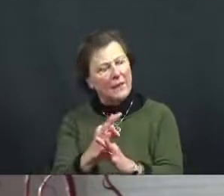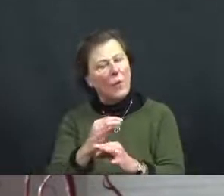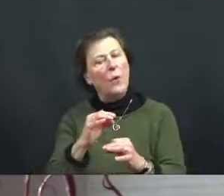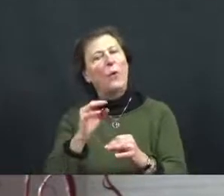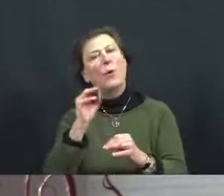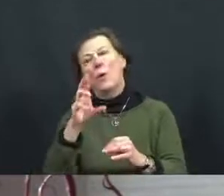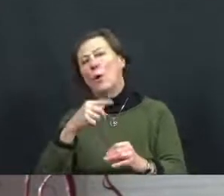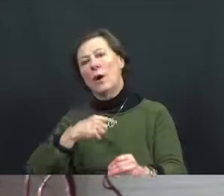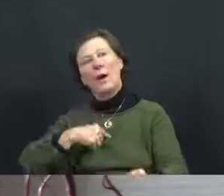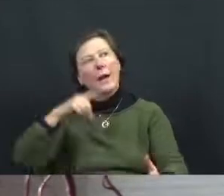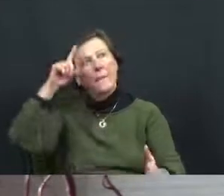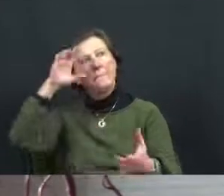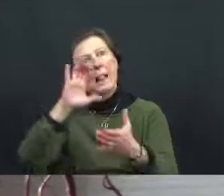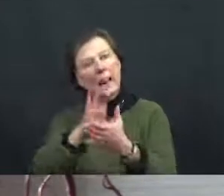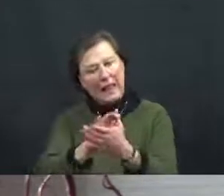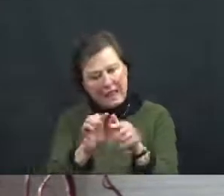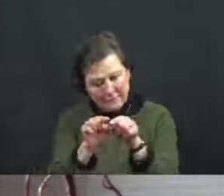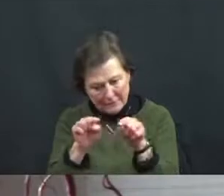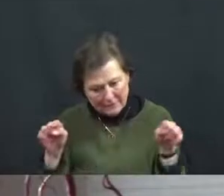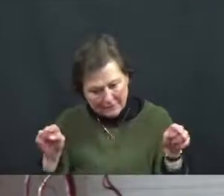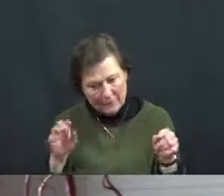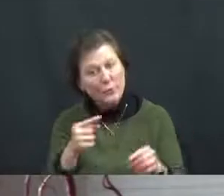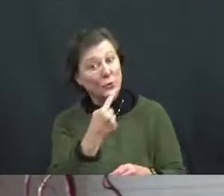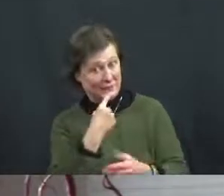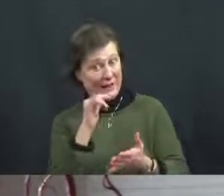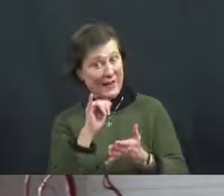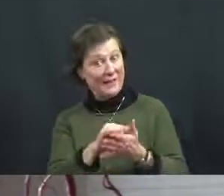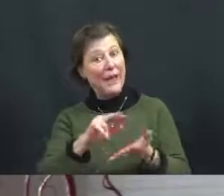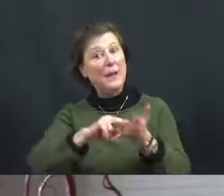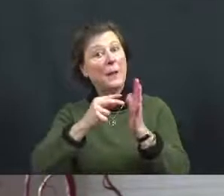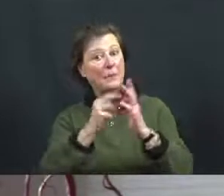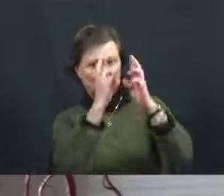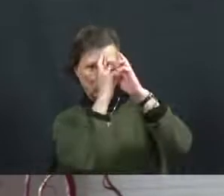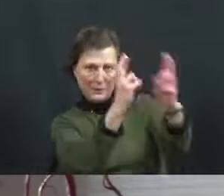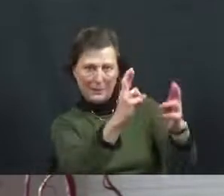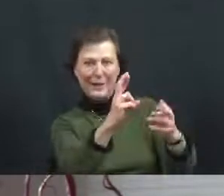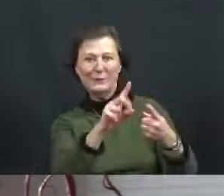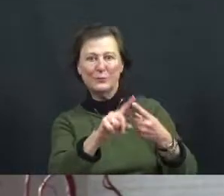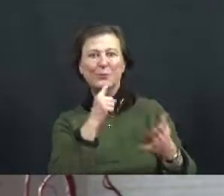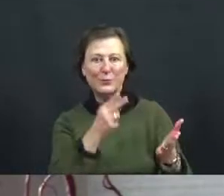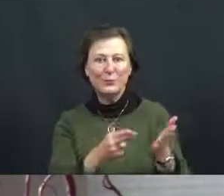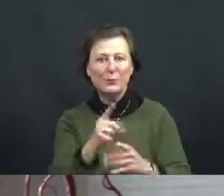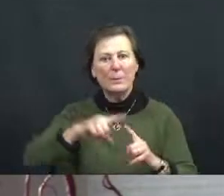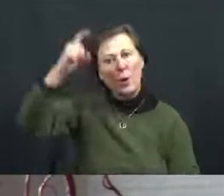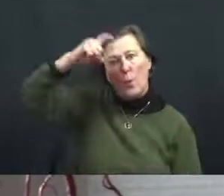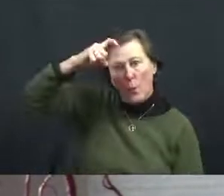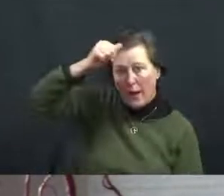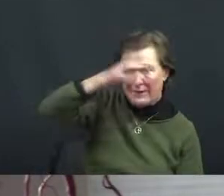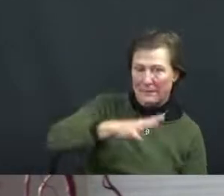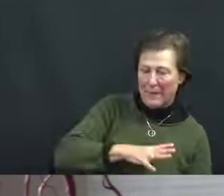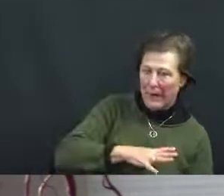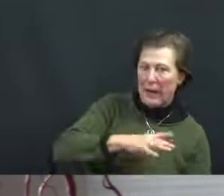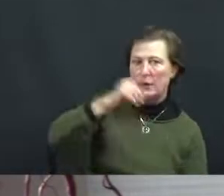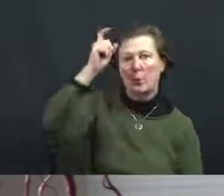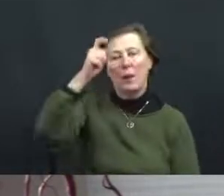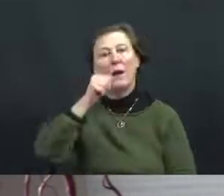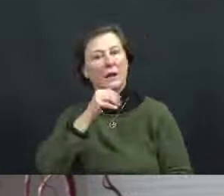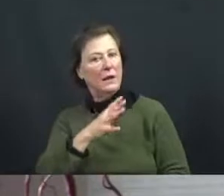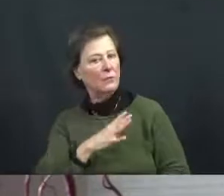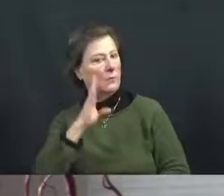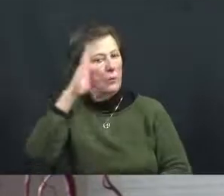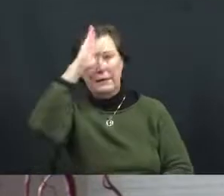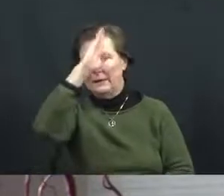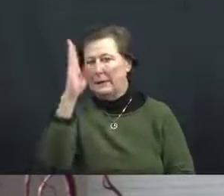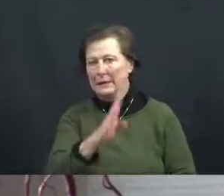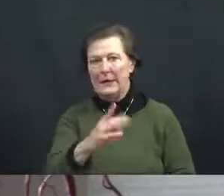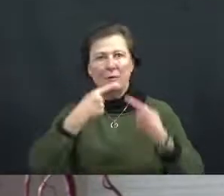this. To say so is respectful of the truth. But a wise man and a wise woman will never